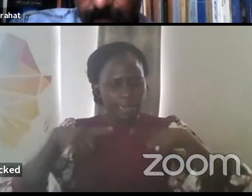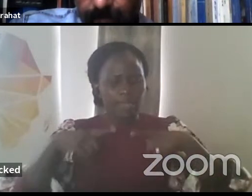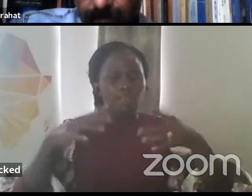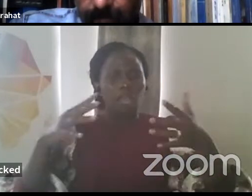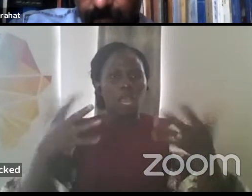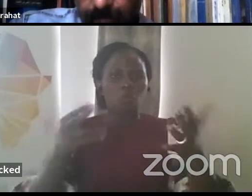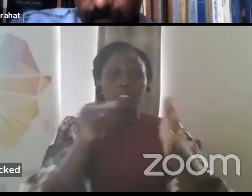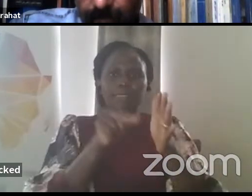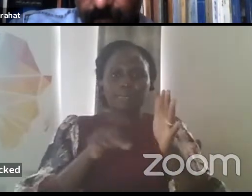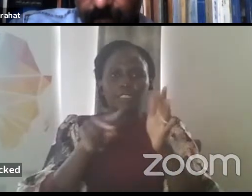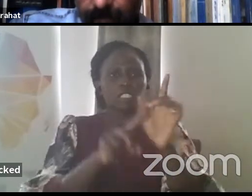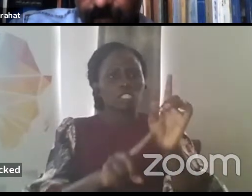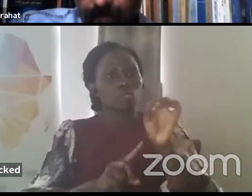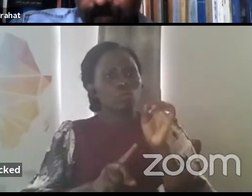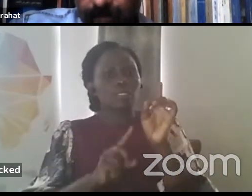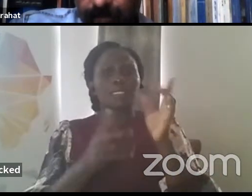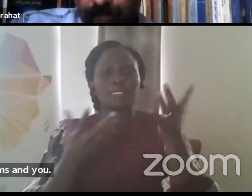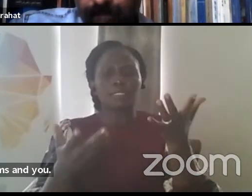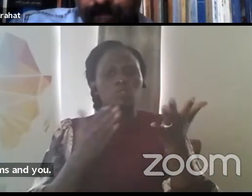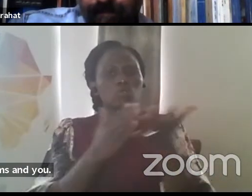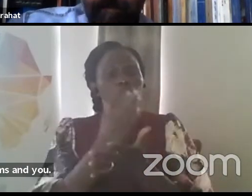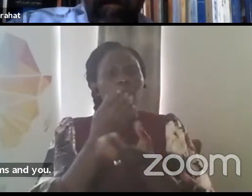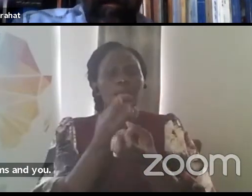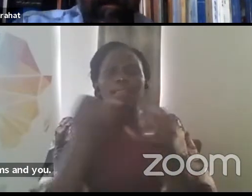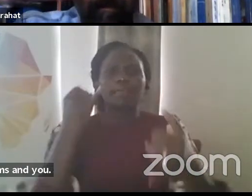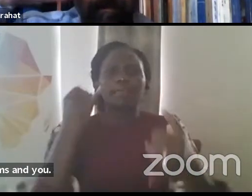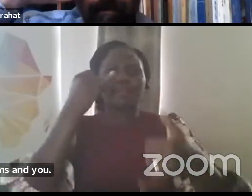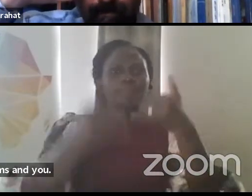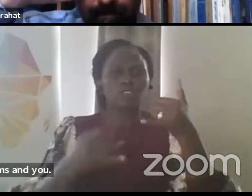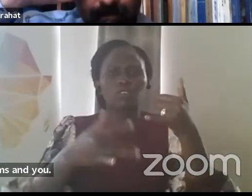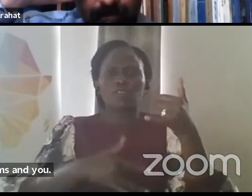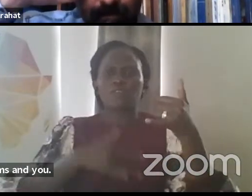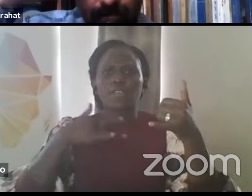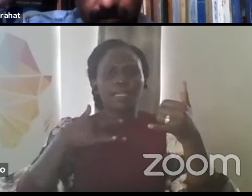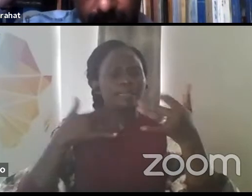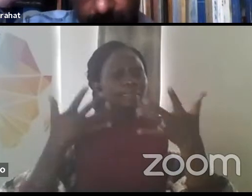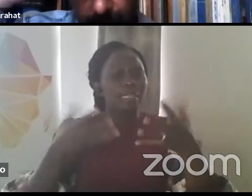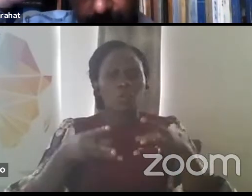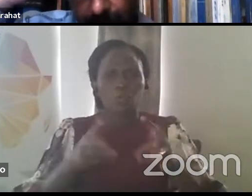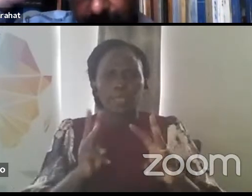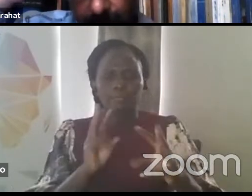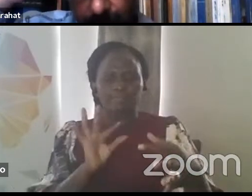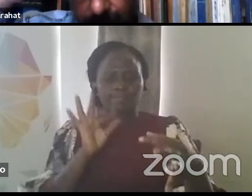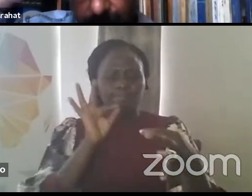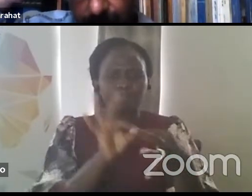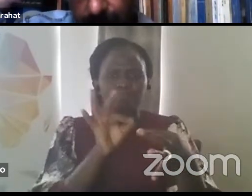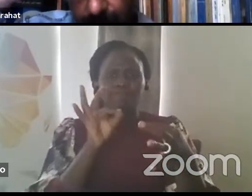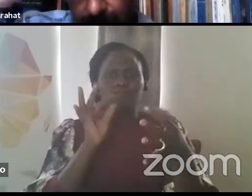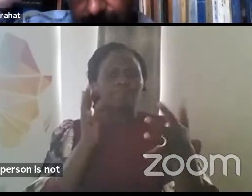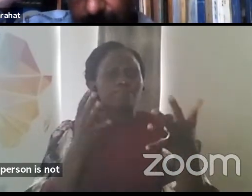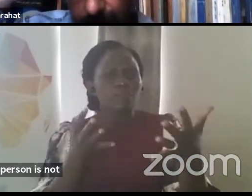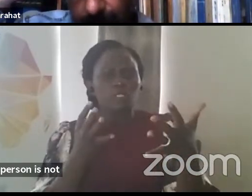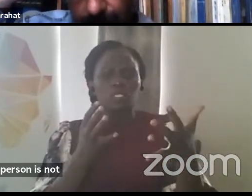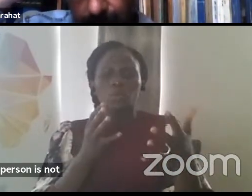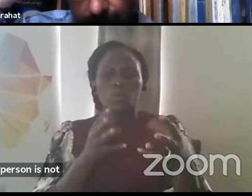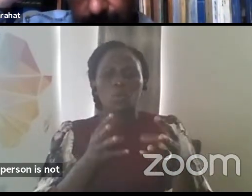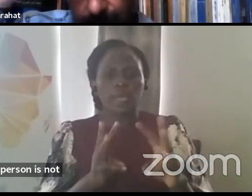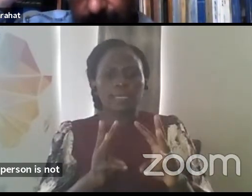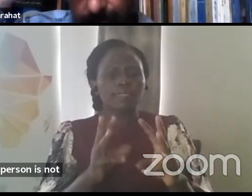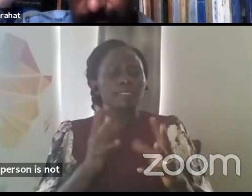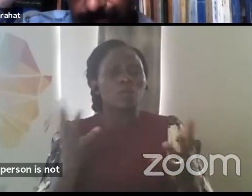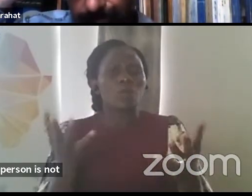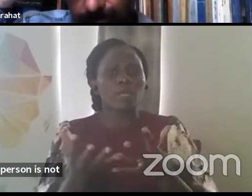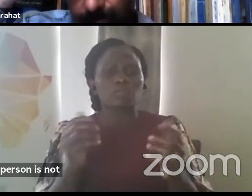you end up in a way restricting, or if the person is not very aware of being